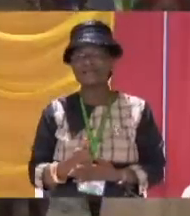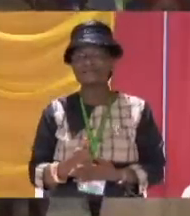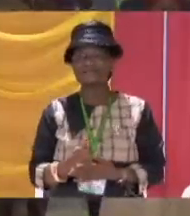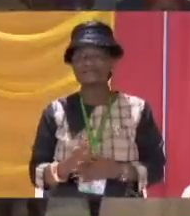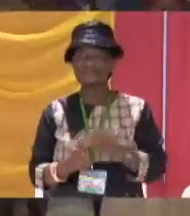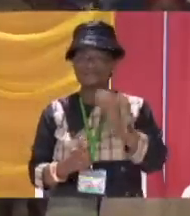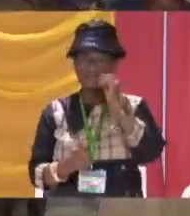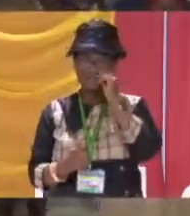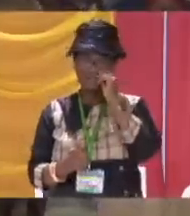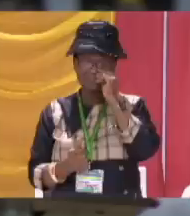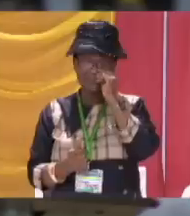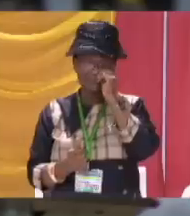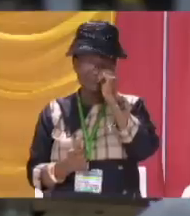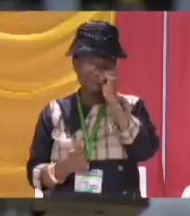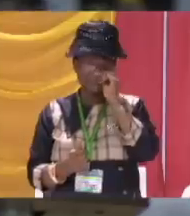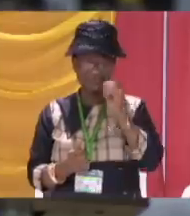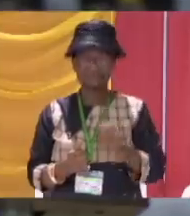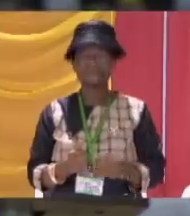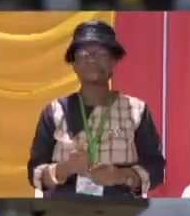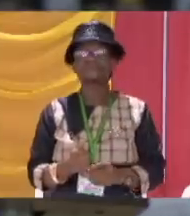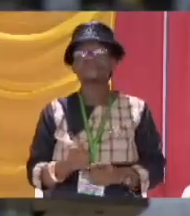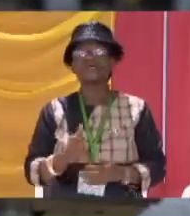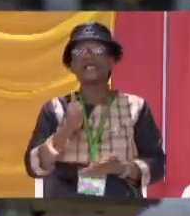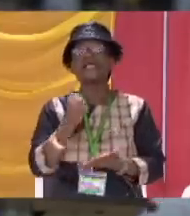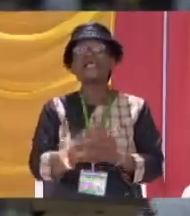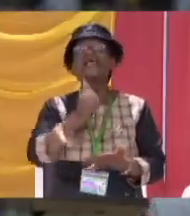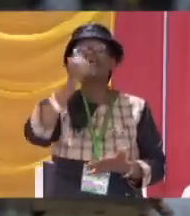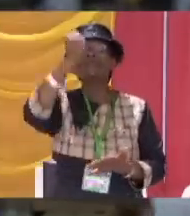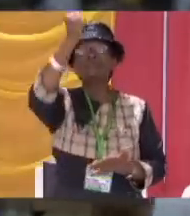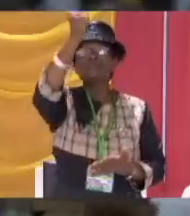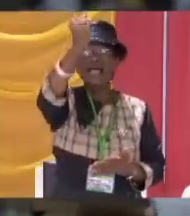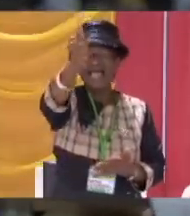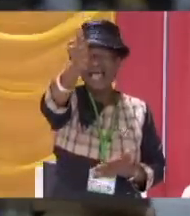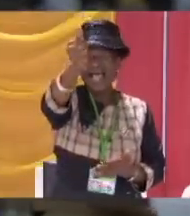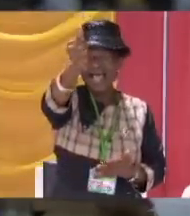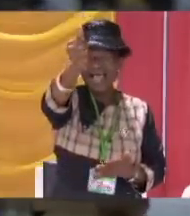Odun idasile yin to ti bere yi titi aye lo ma wa.